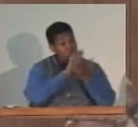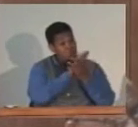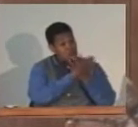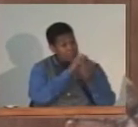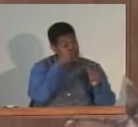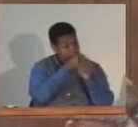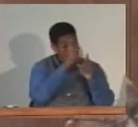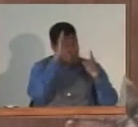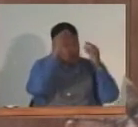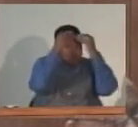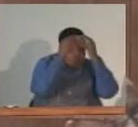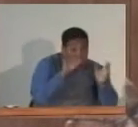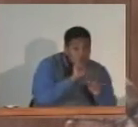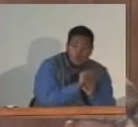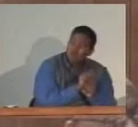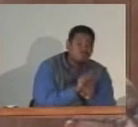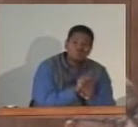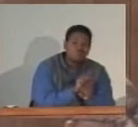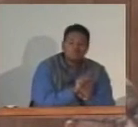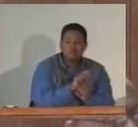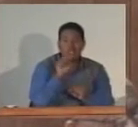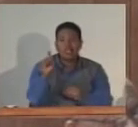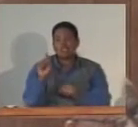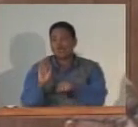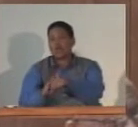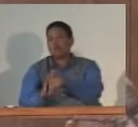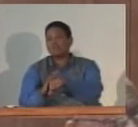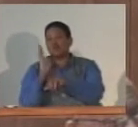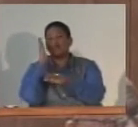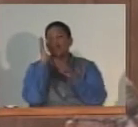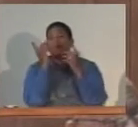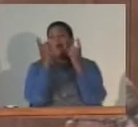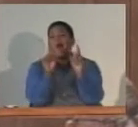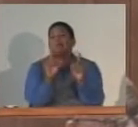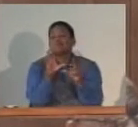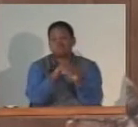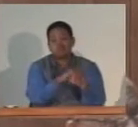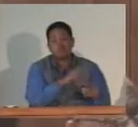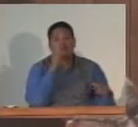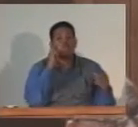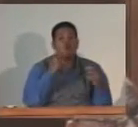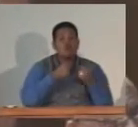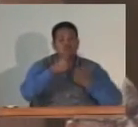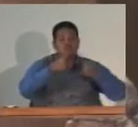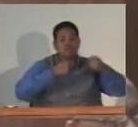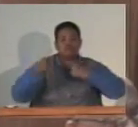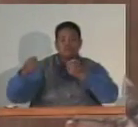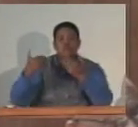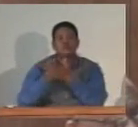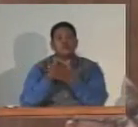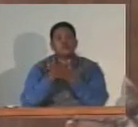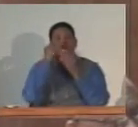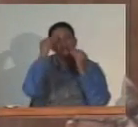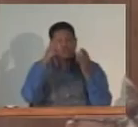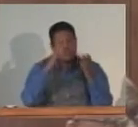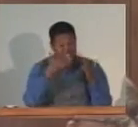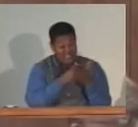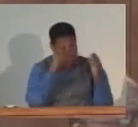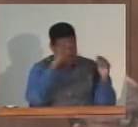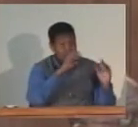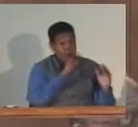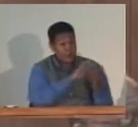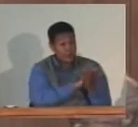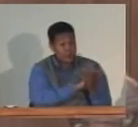and necessary consultations have been engaged for the relocation of teachers, and